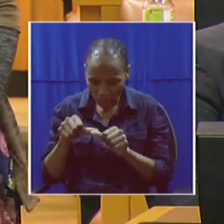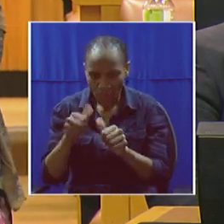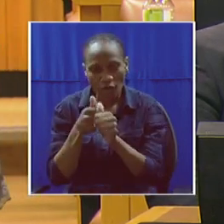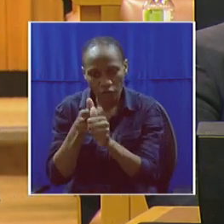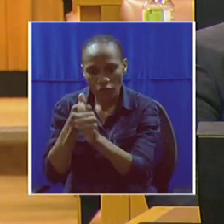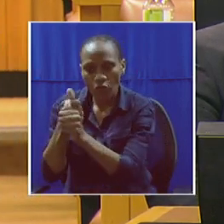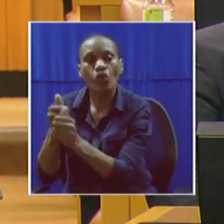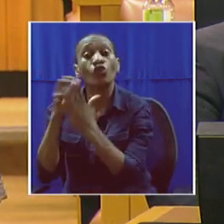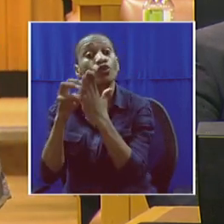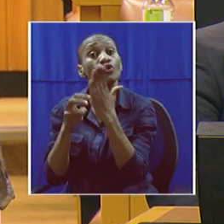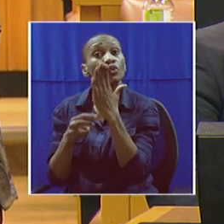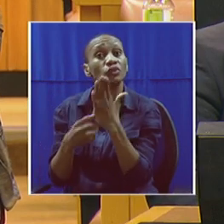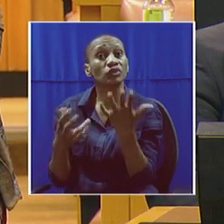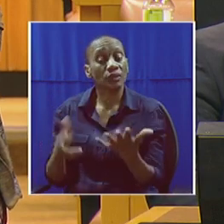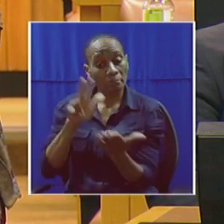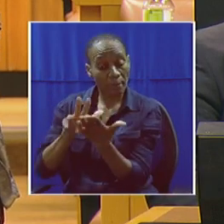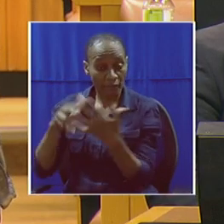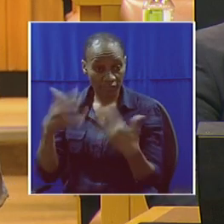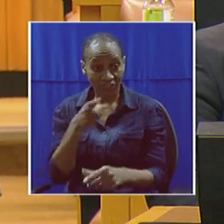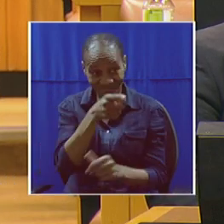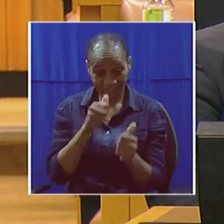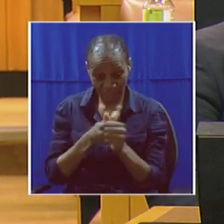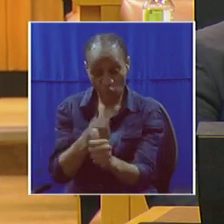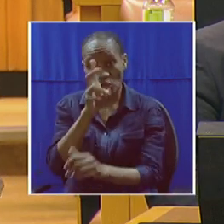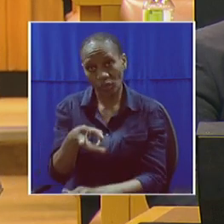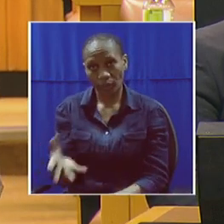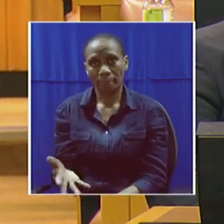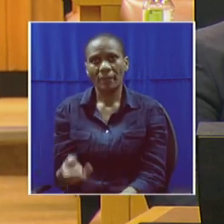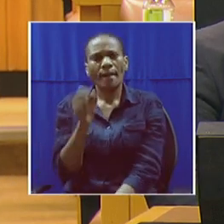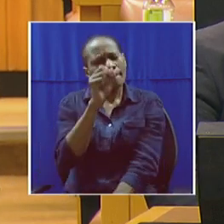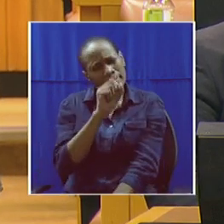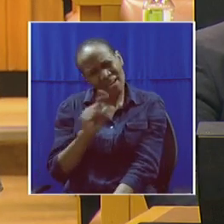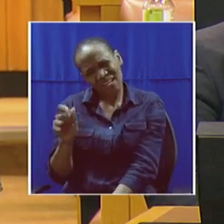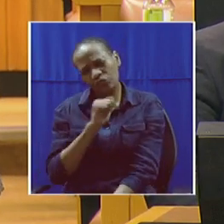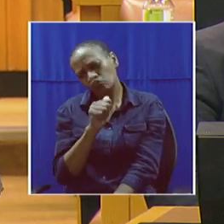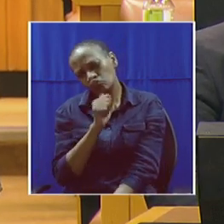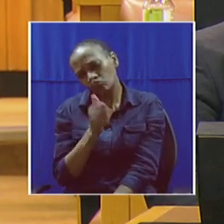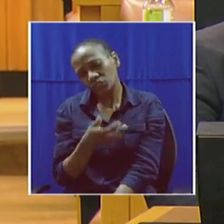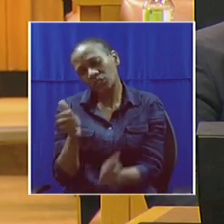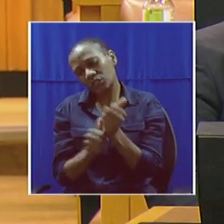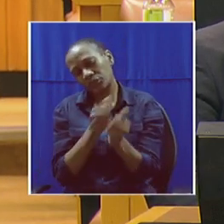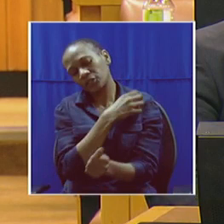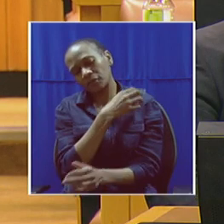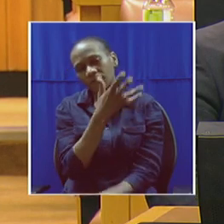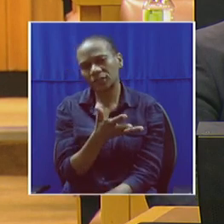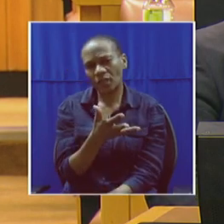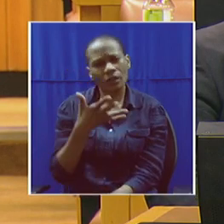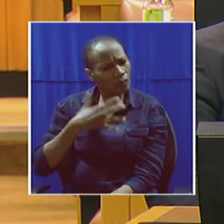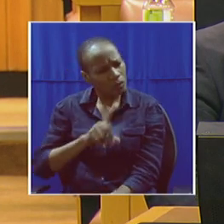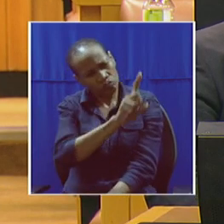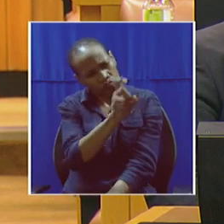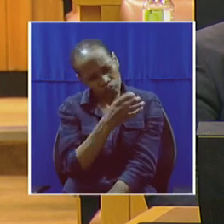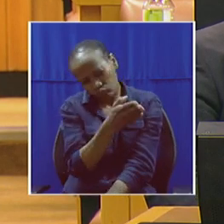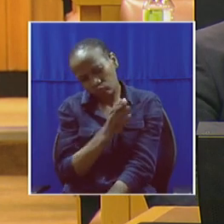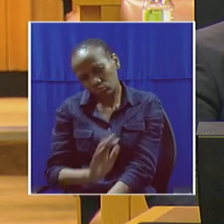preconditions that are left out but however Deputy H Minister I would like to